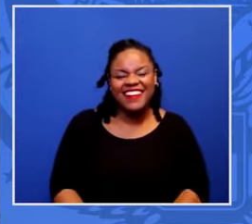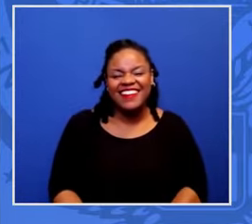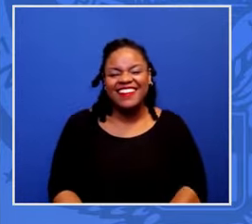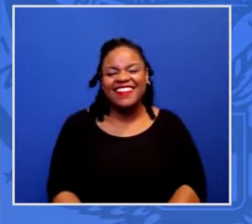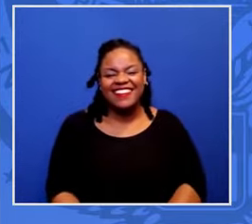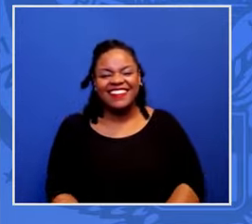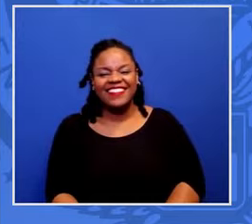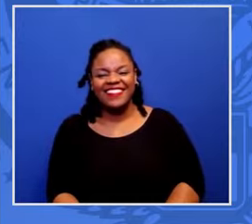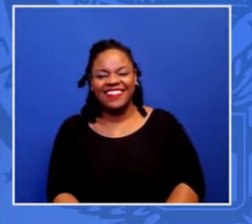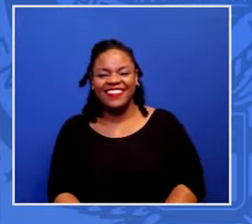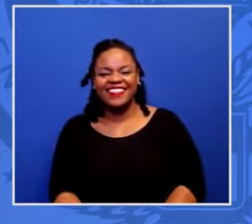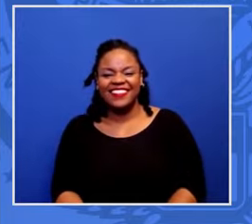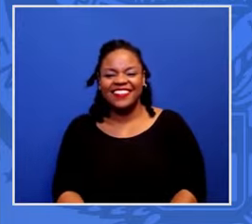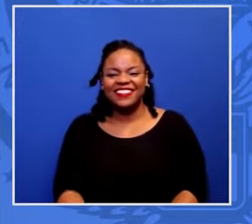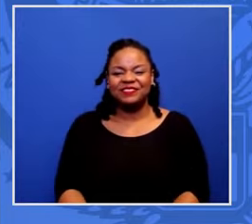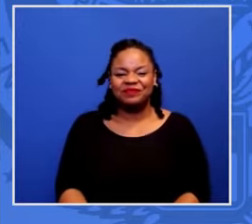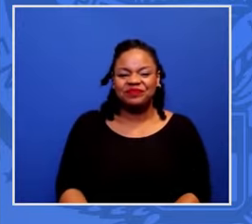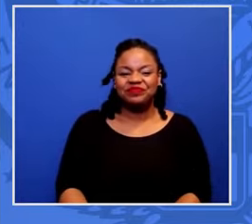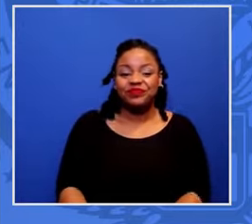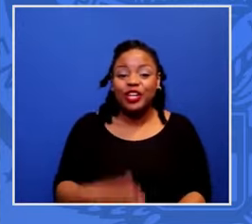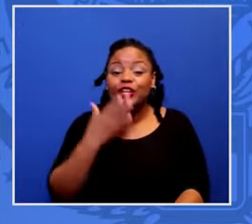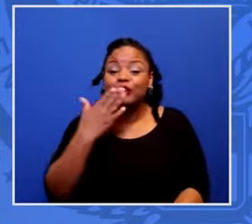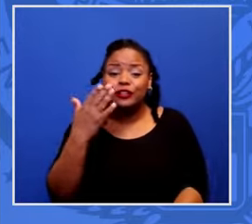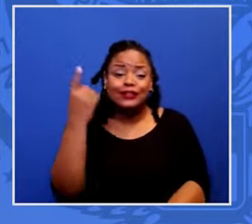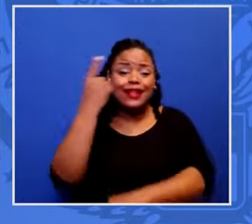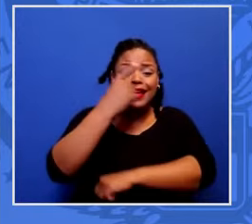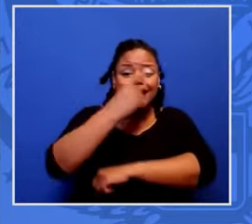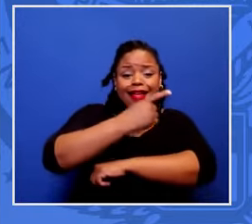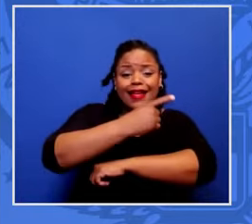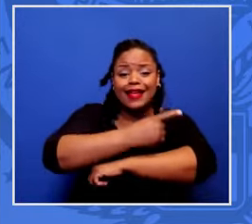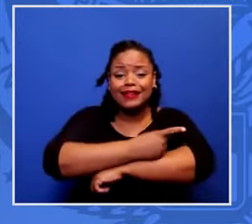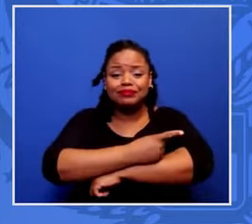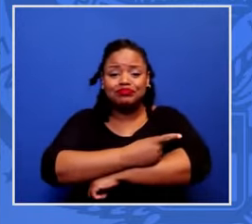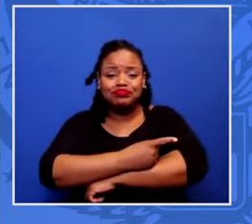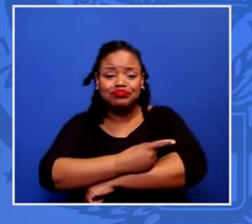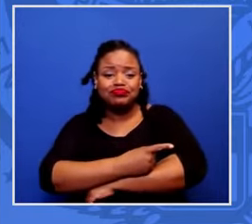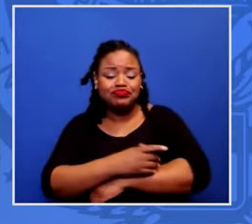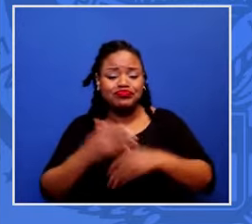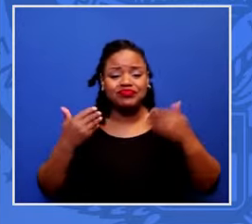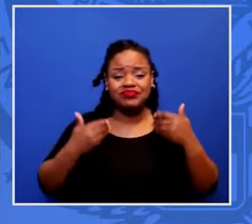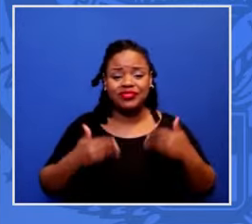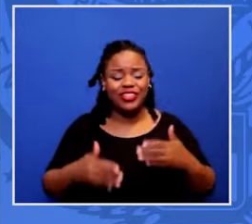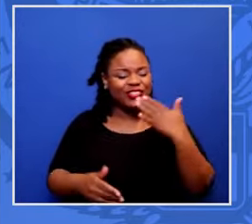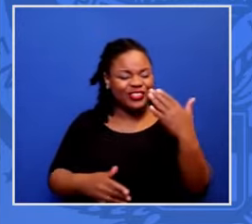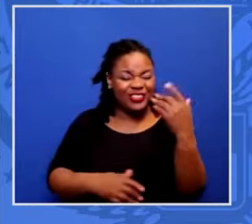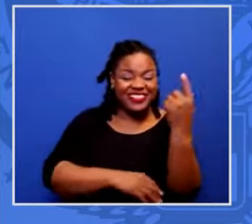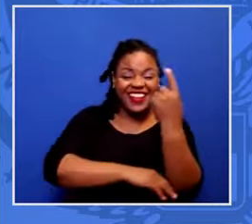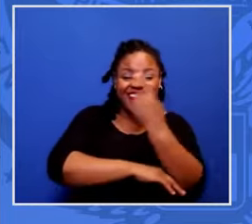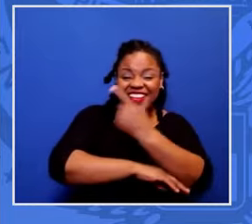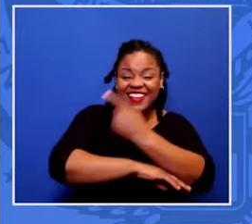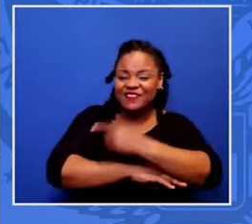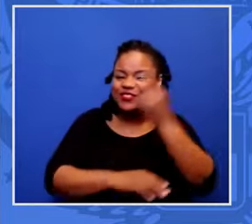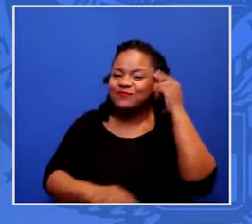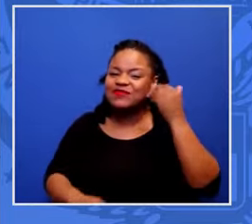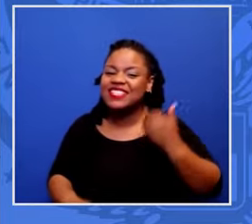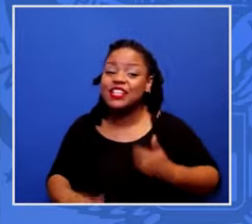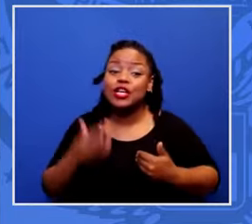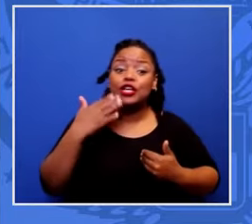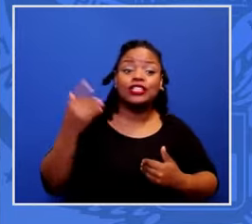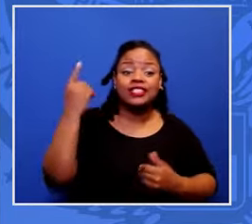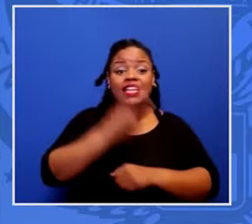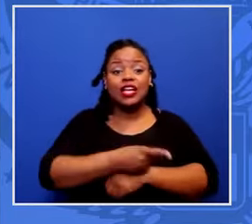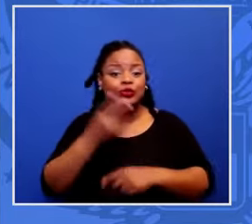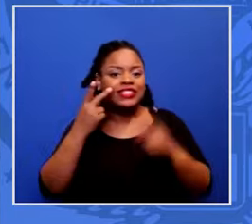So good day to me, a good day for me, a good day to see you, my favorite